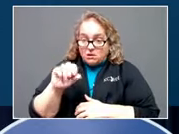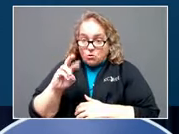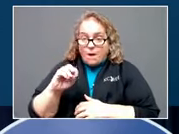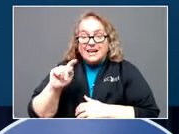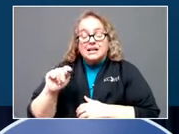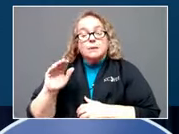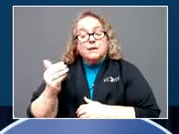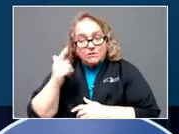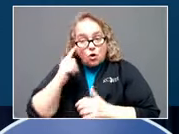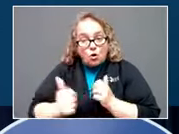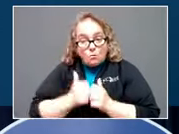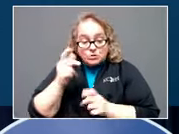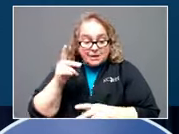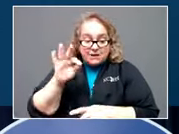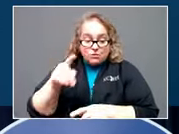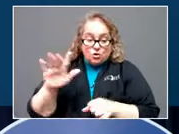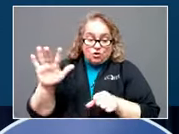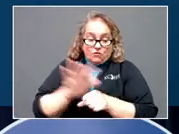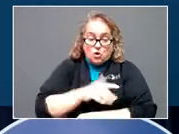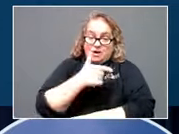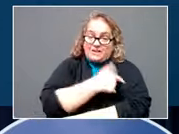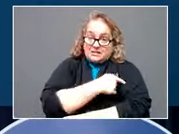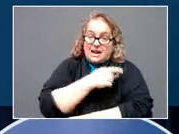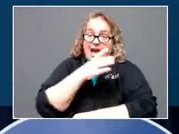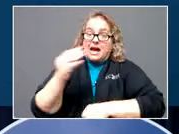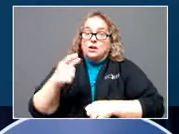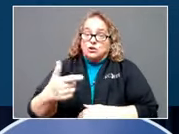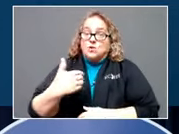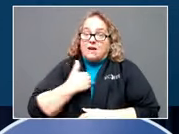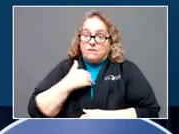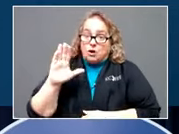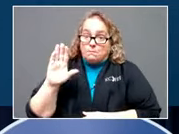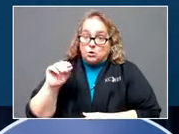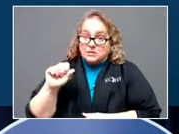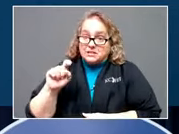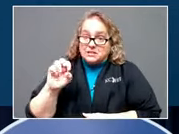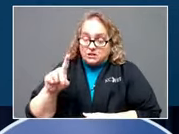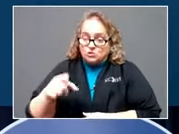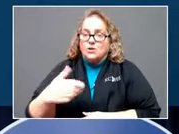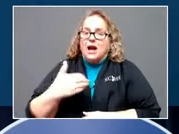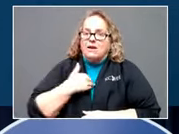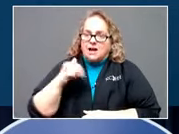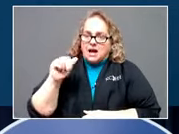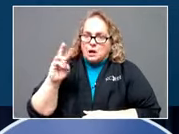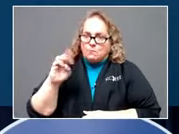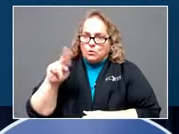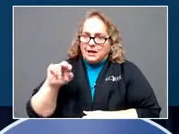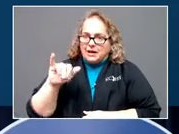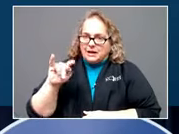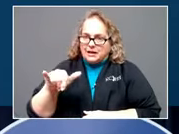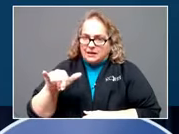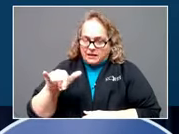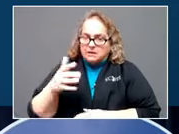if you're fully vaccinated and you're boosted, you have your immunity up, people are getting it, but it is pretty mild and or it